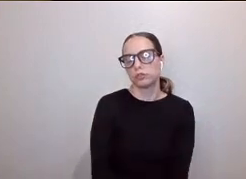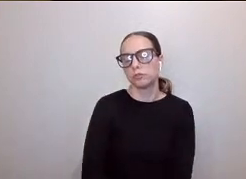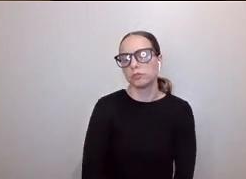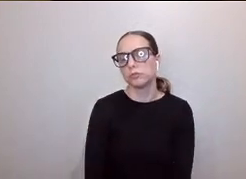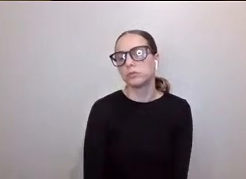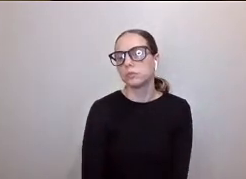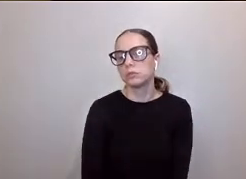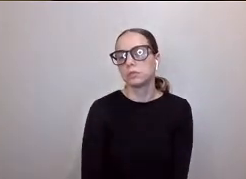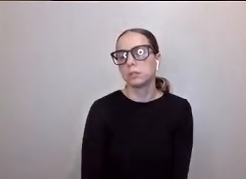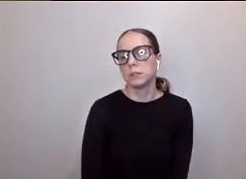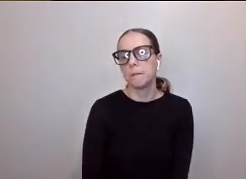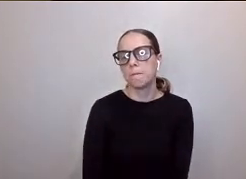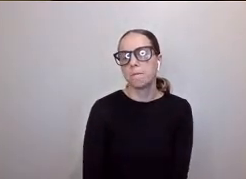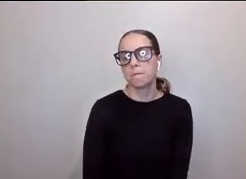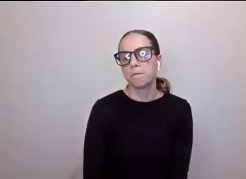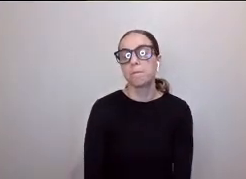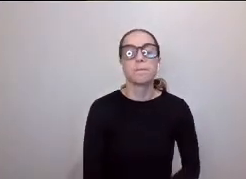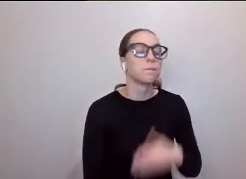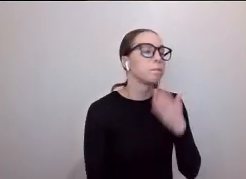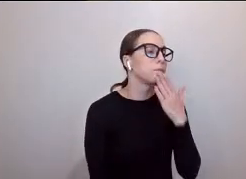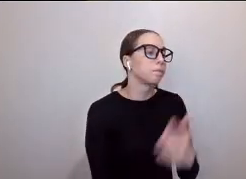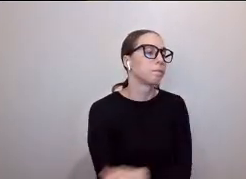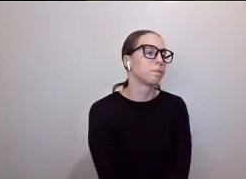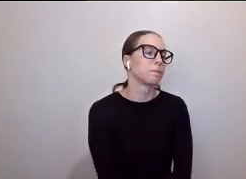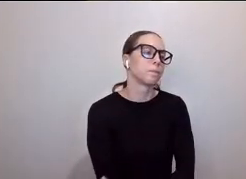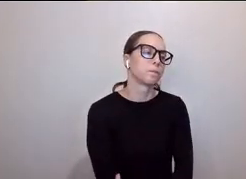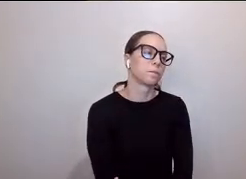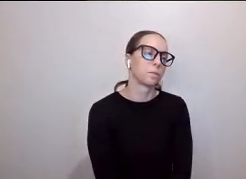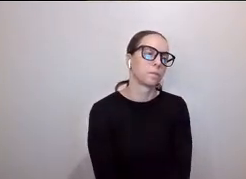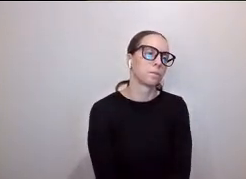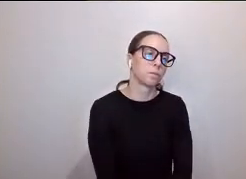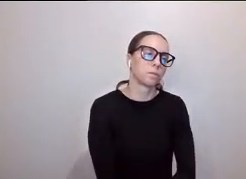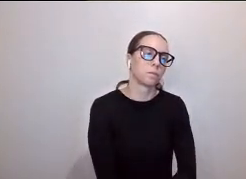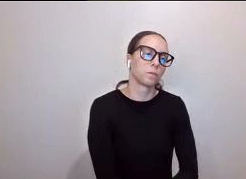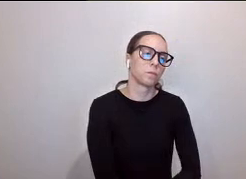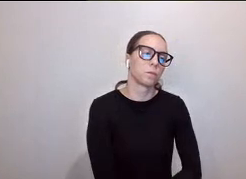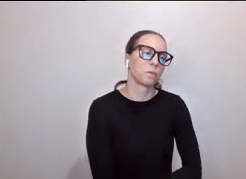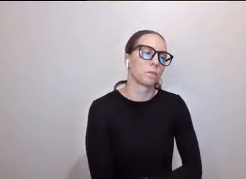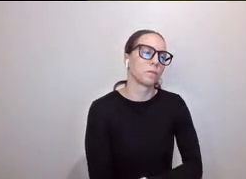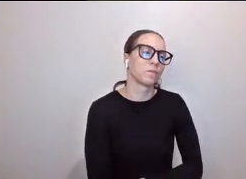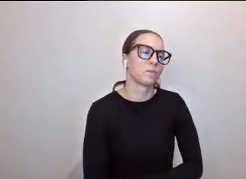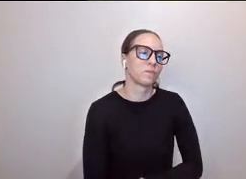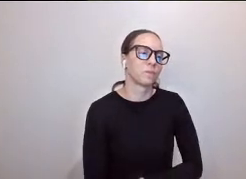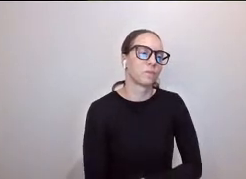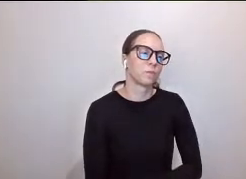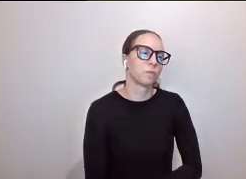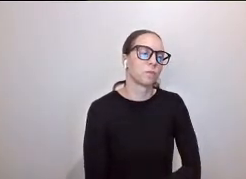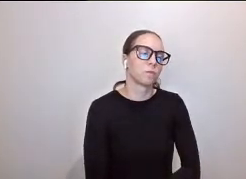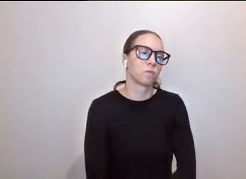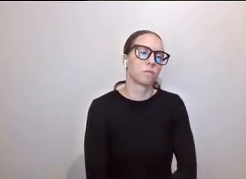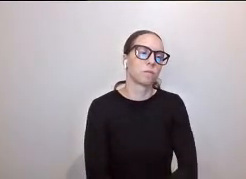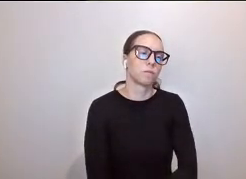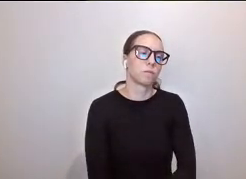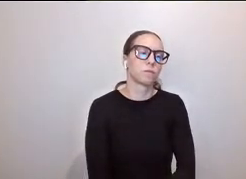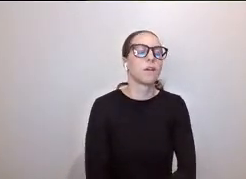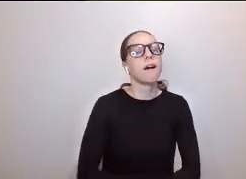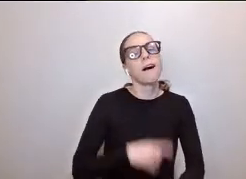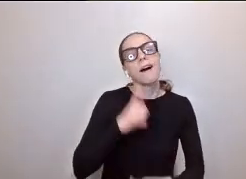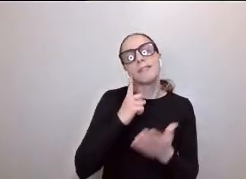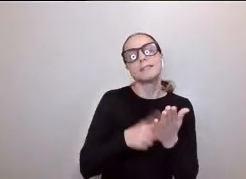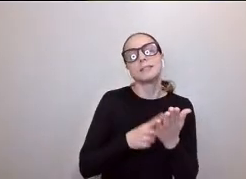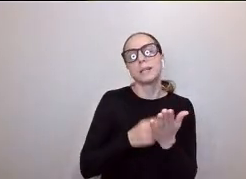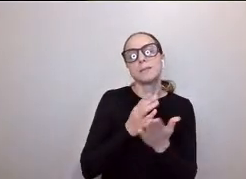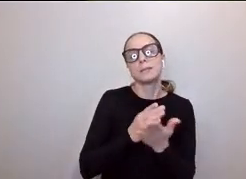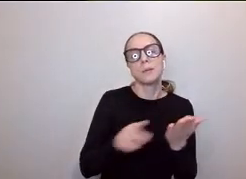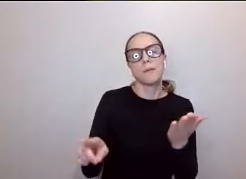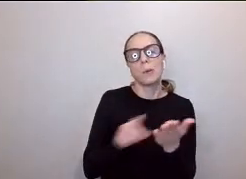Thank you. I think sometimes some of the statements suggest otherwise. So I'm just